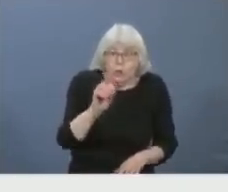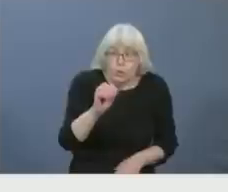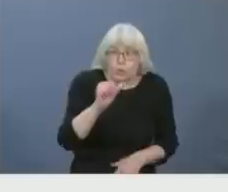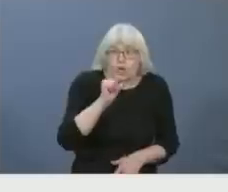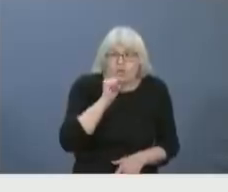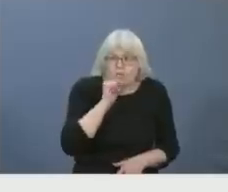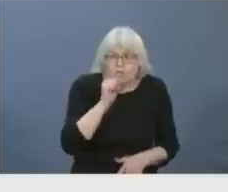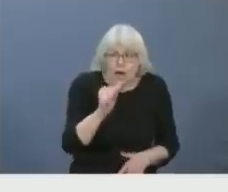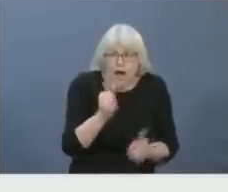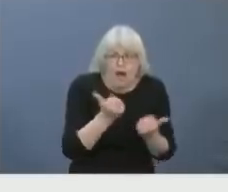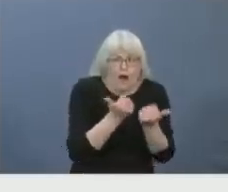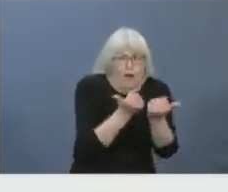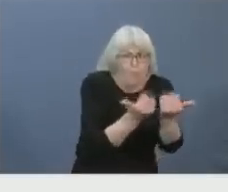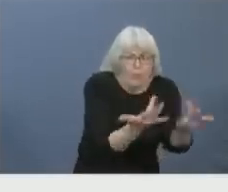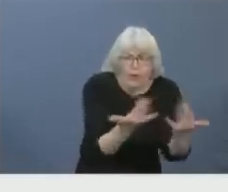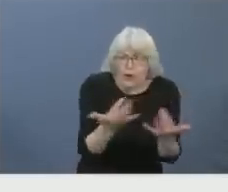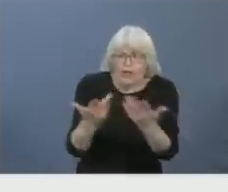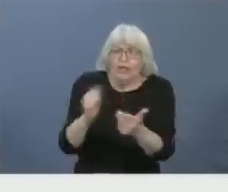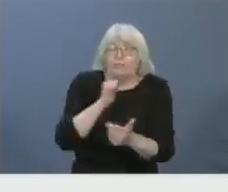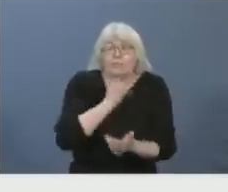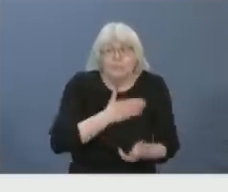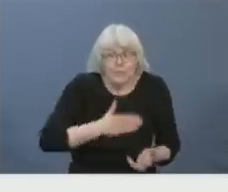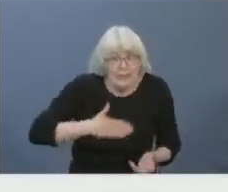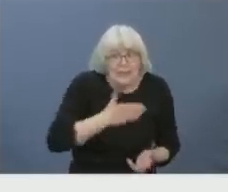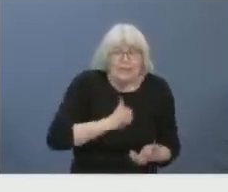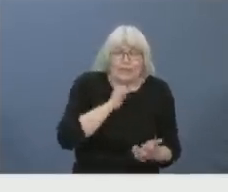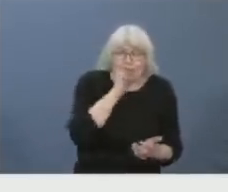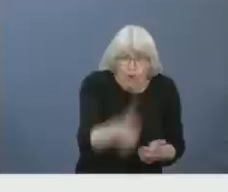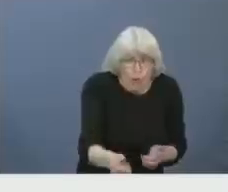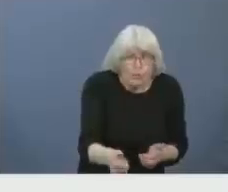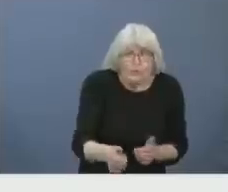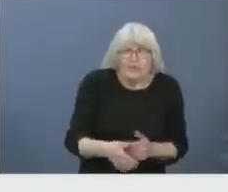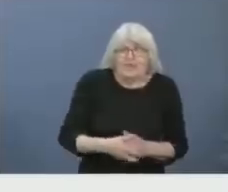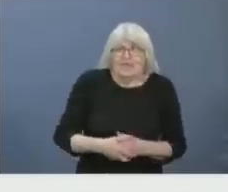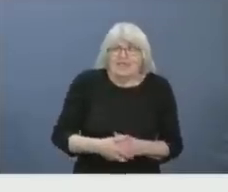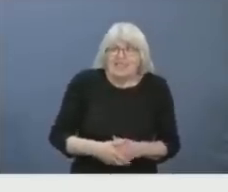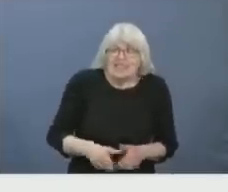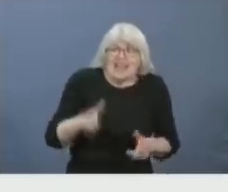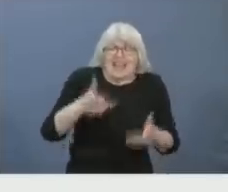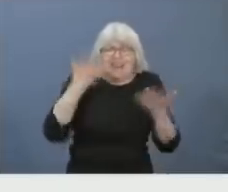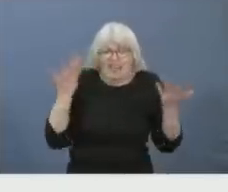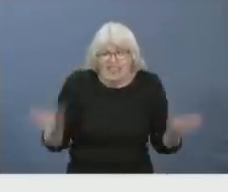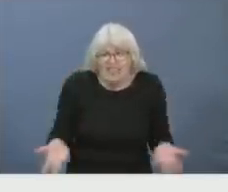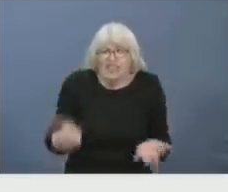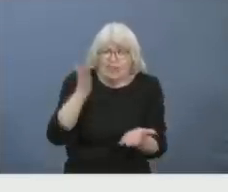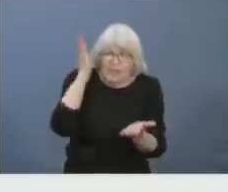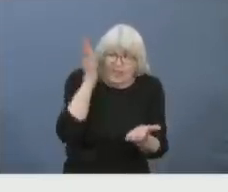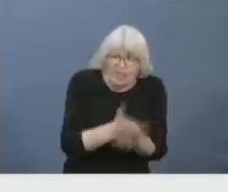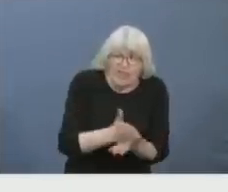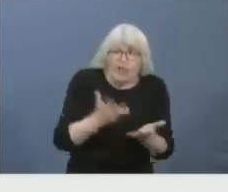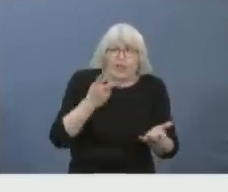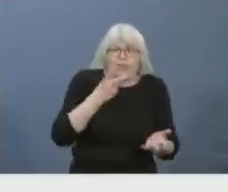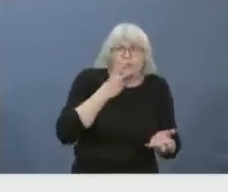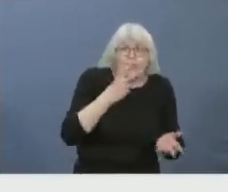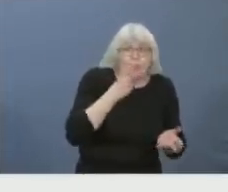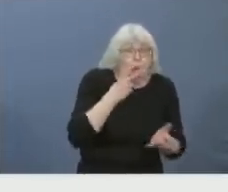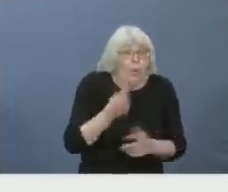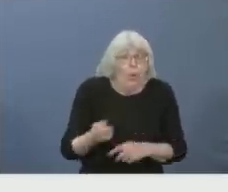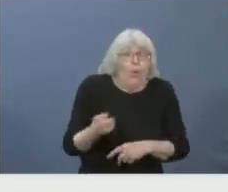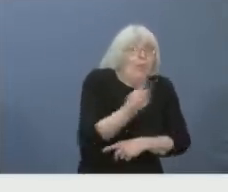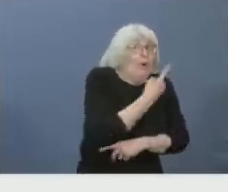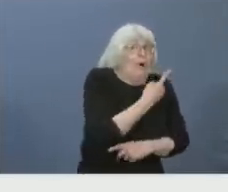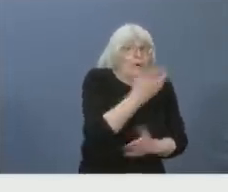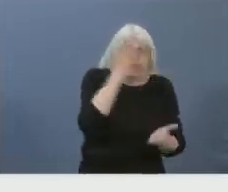mind-boggling. So no burning. For God's sake, stop burning. Stop flicking your cigarette butts out your car window. Just stop